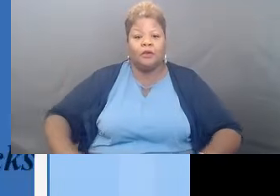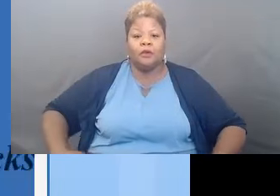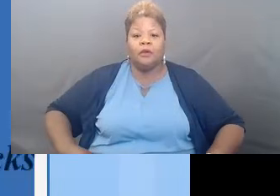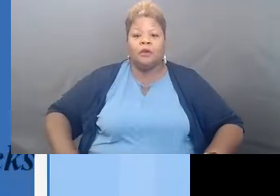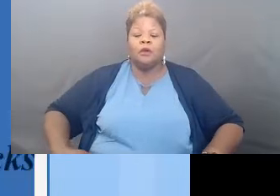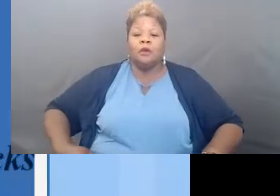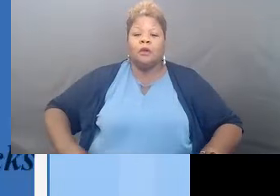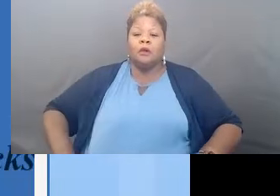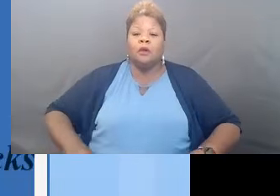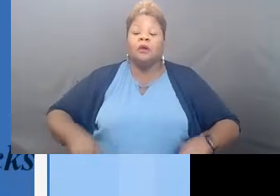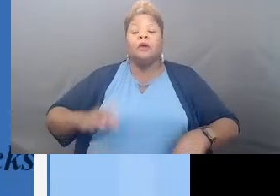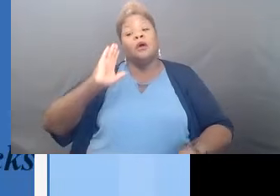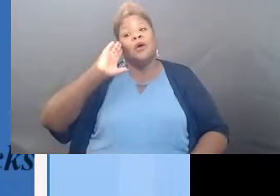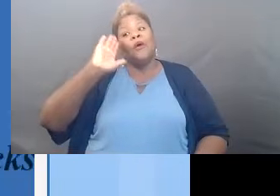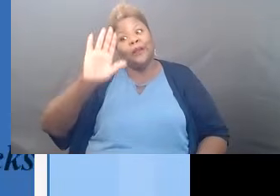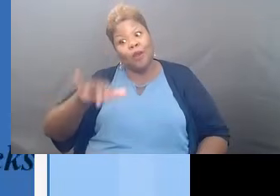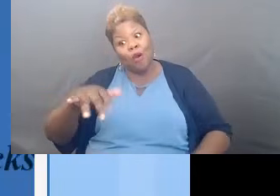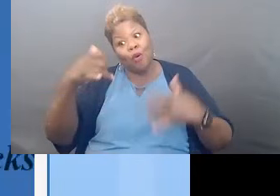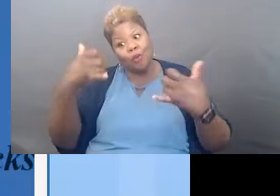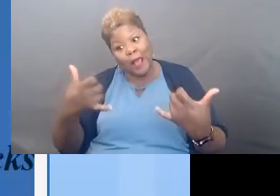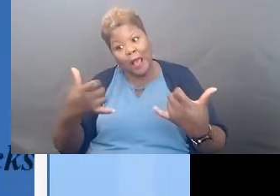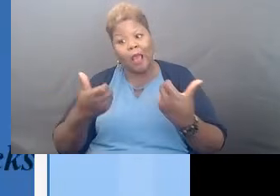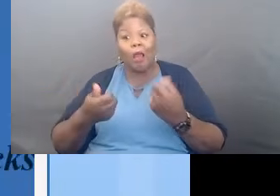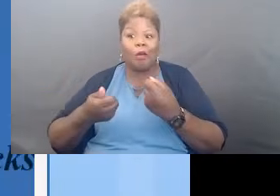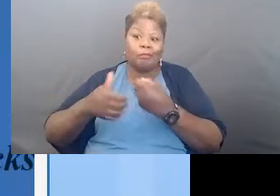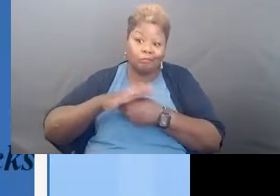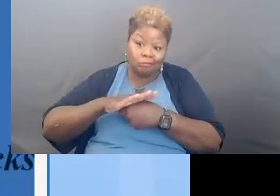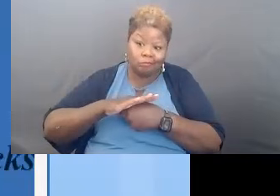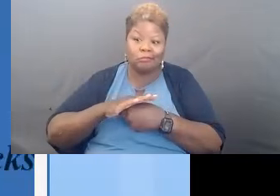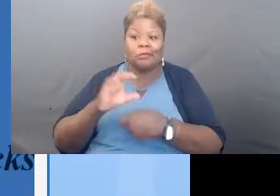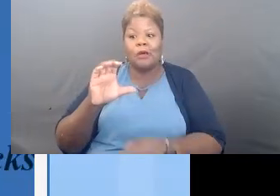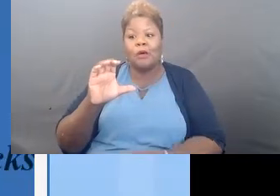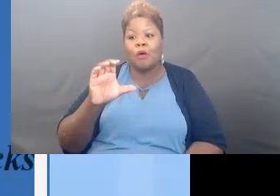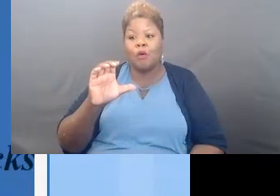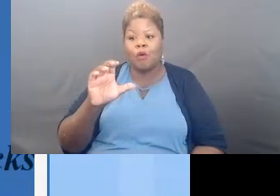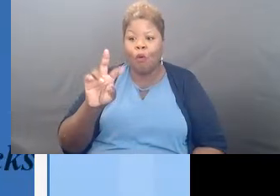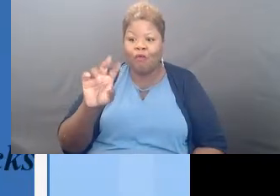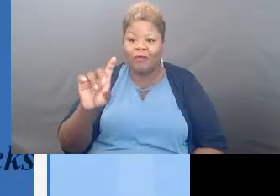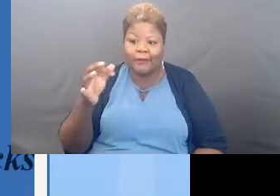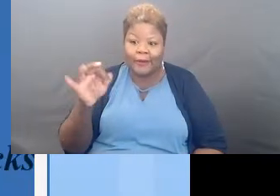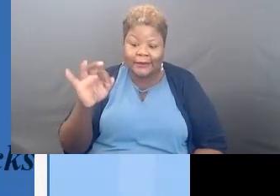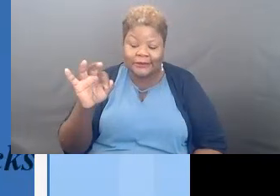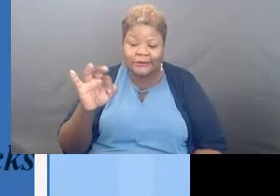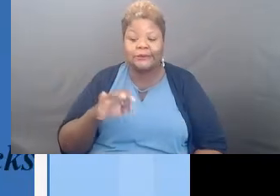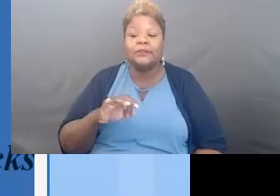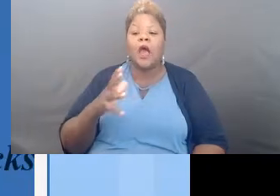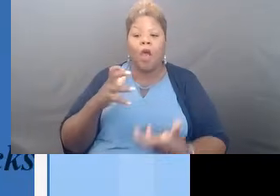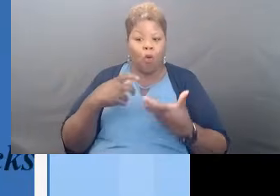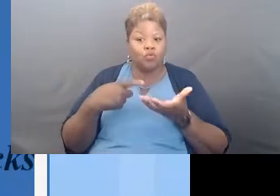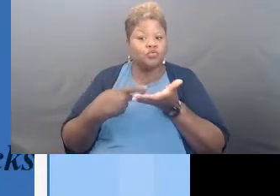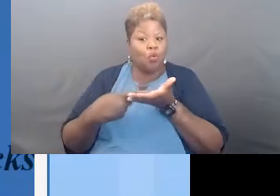So as we know, we're in a pandemic, unfortunately, right now. And so I want to just have a quick discussion